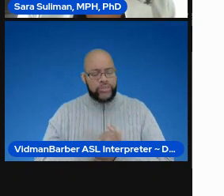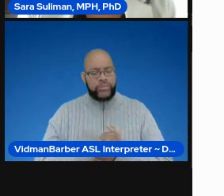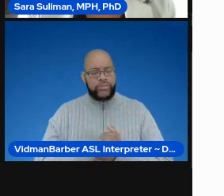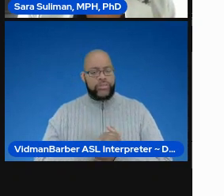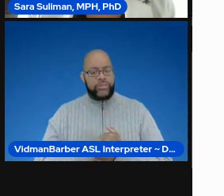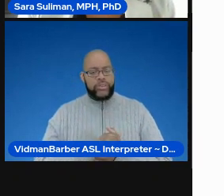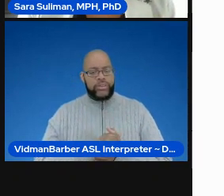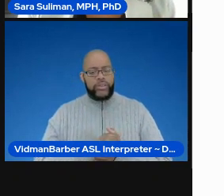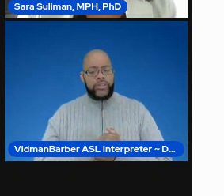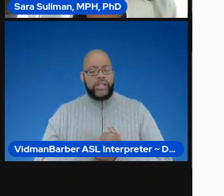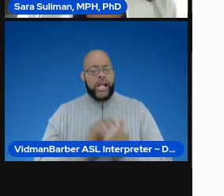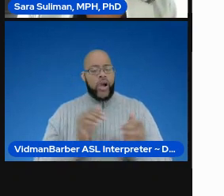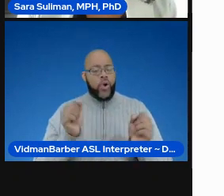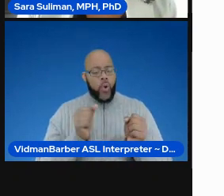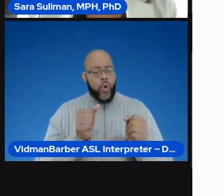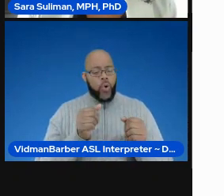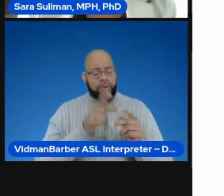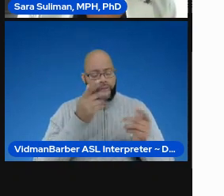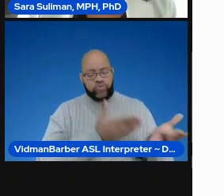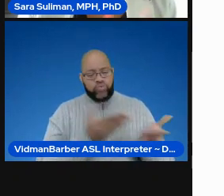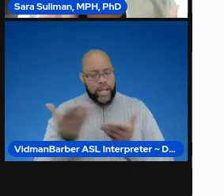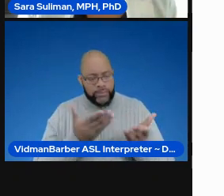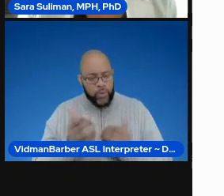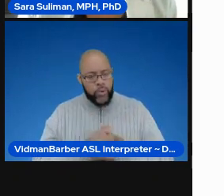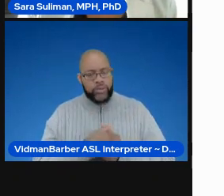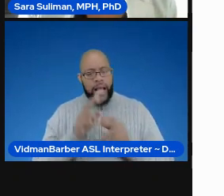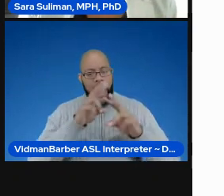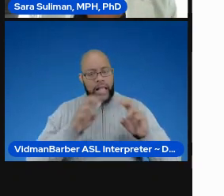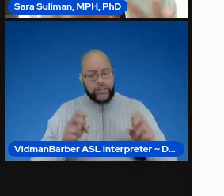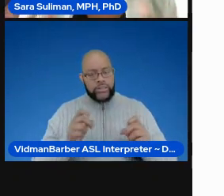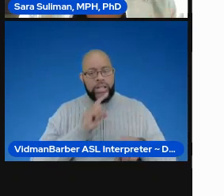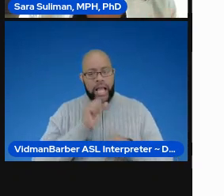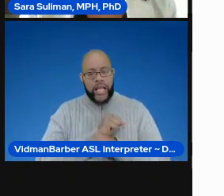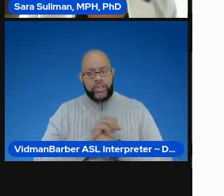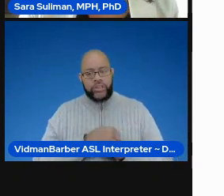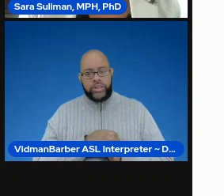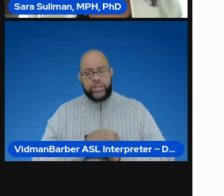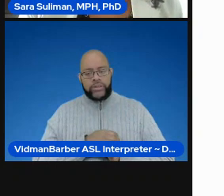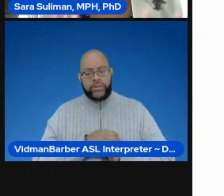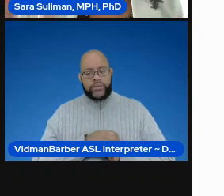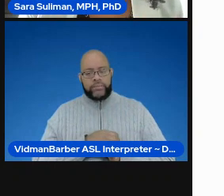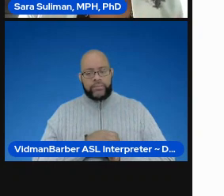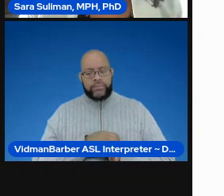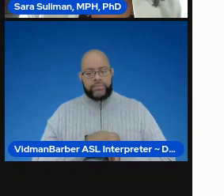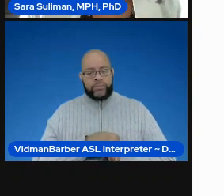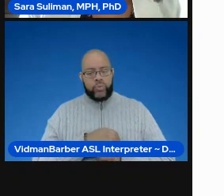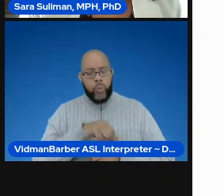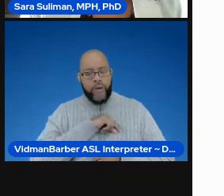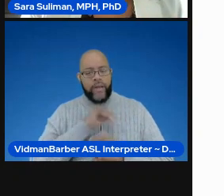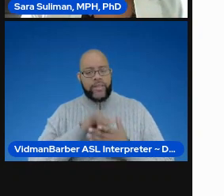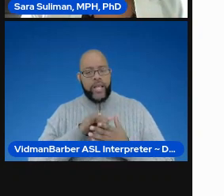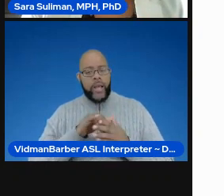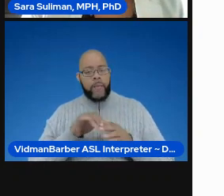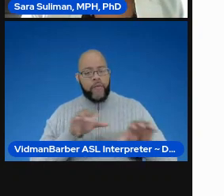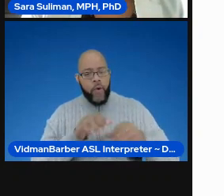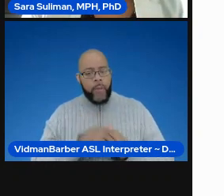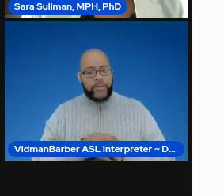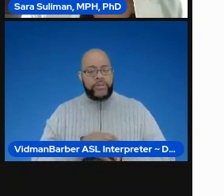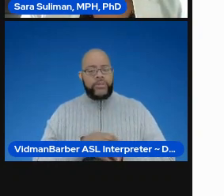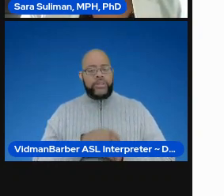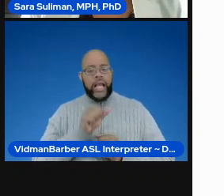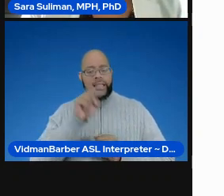for transport, etc. And then the analytical part, where you actually qualify the performance of the assay, and